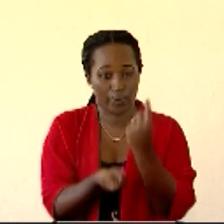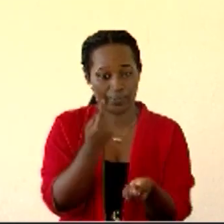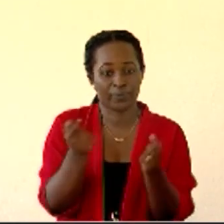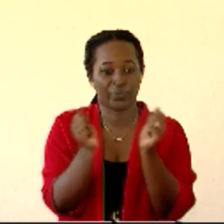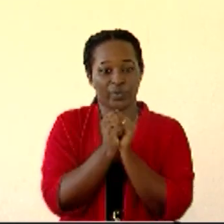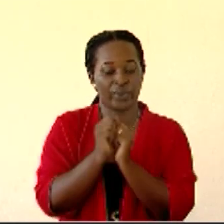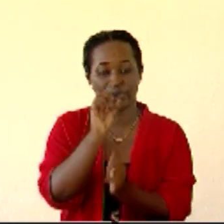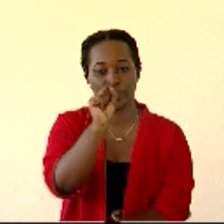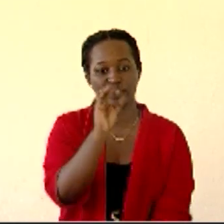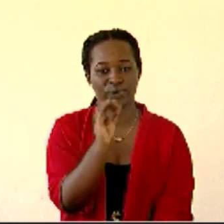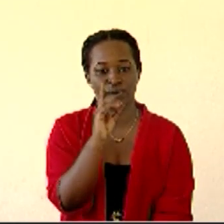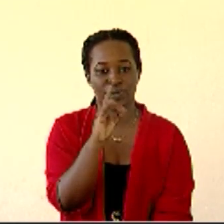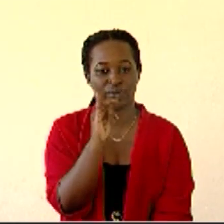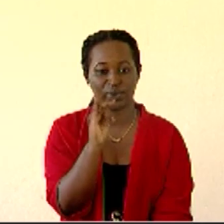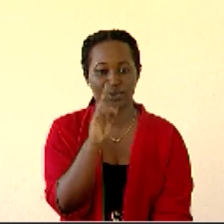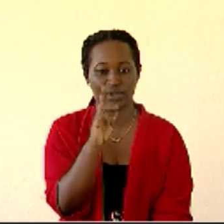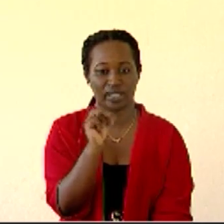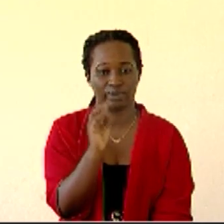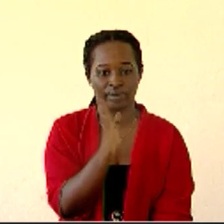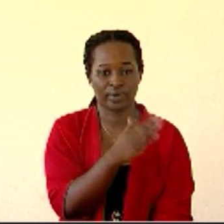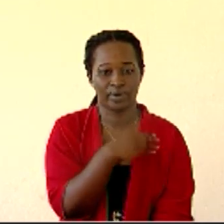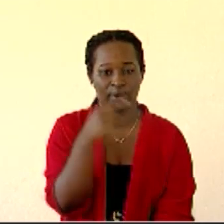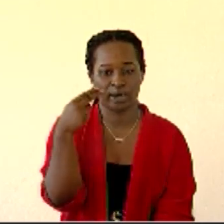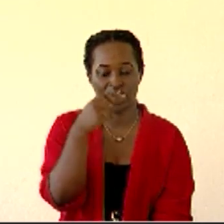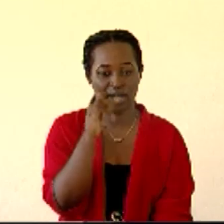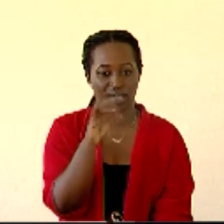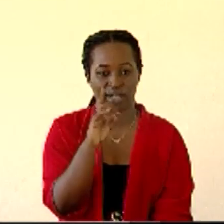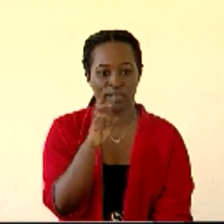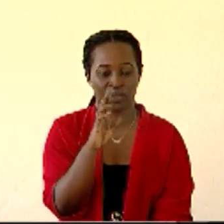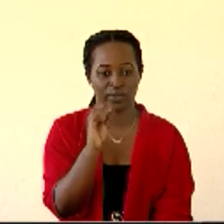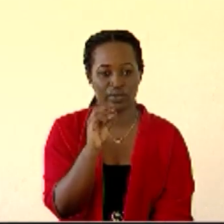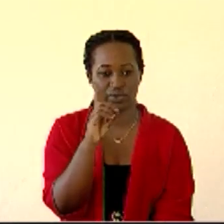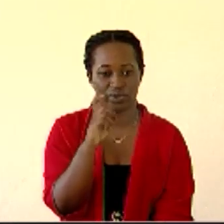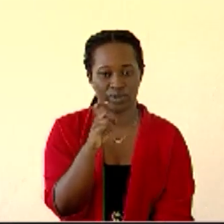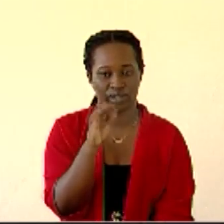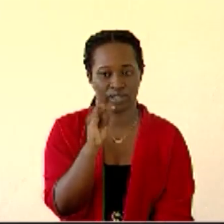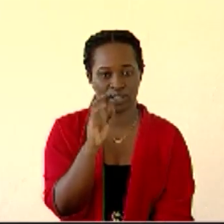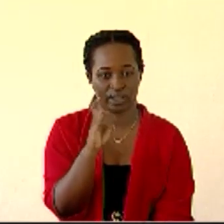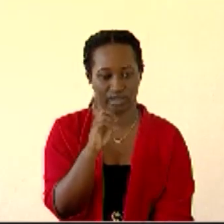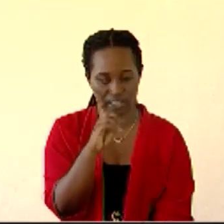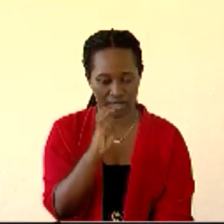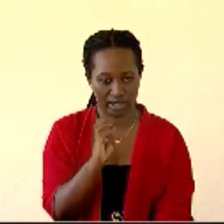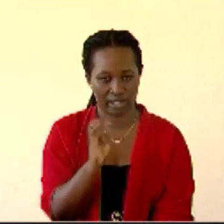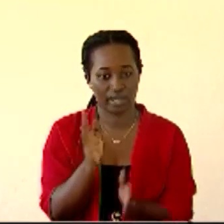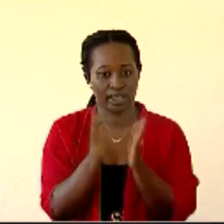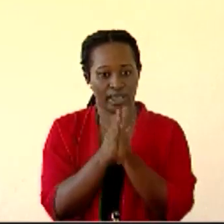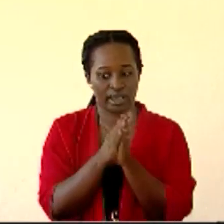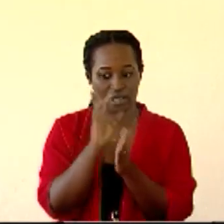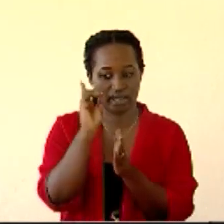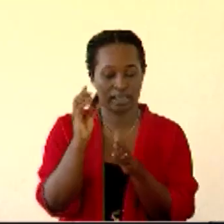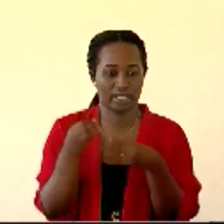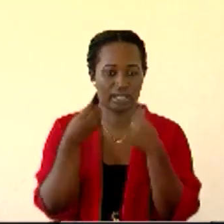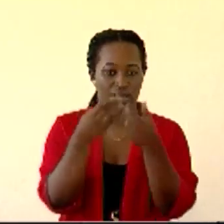sodium hydroxide. So it yielded compound D. And compound D is also given